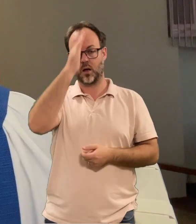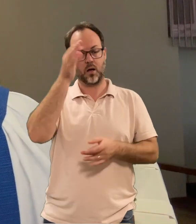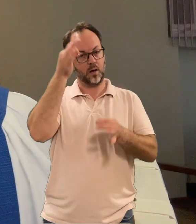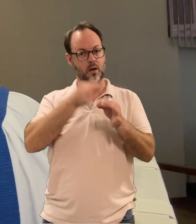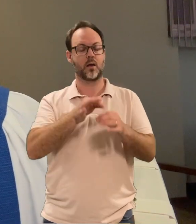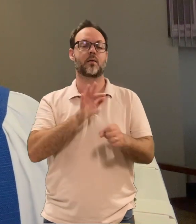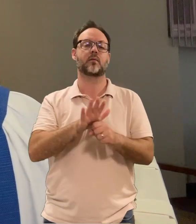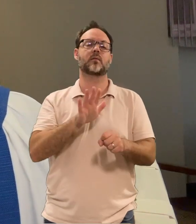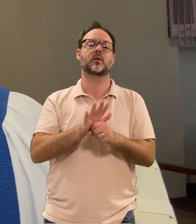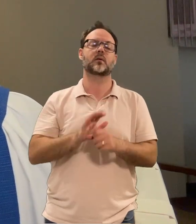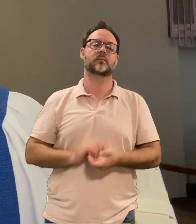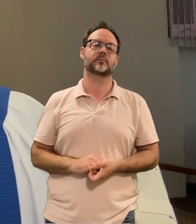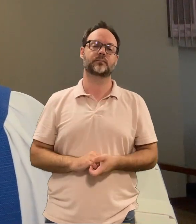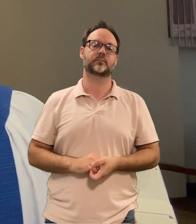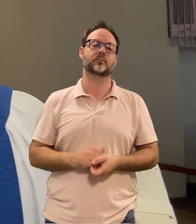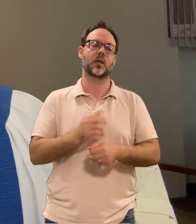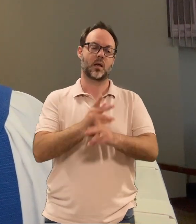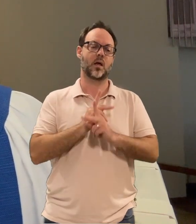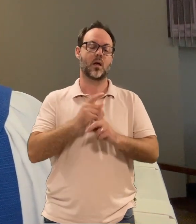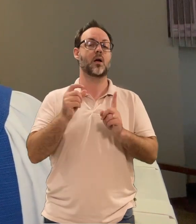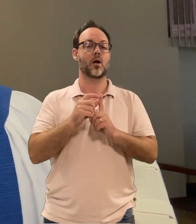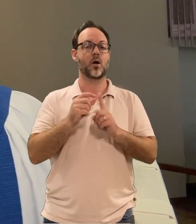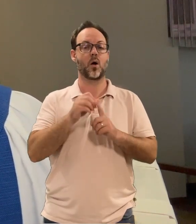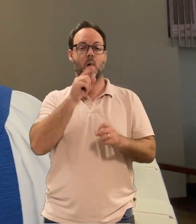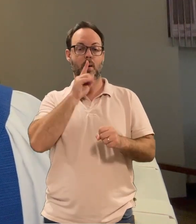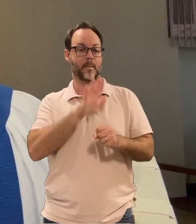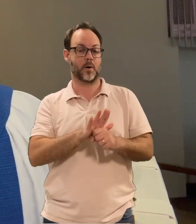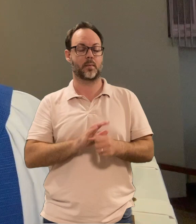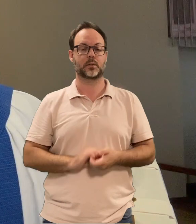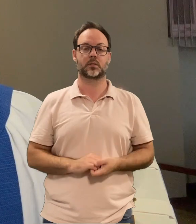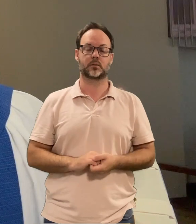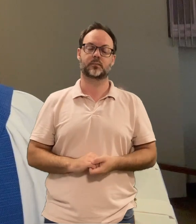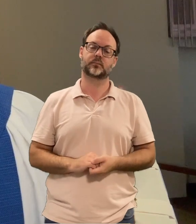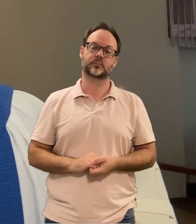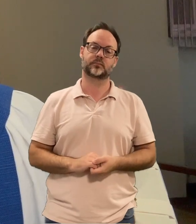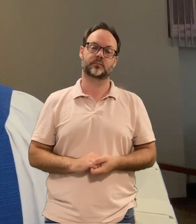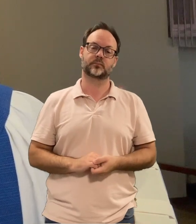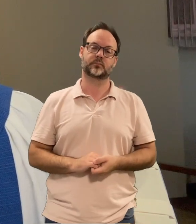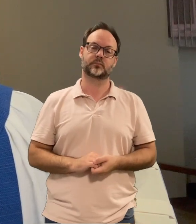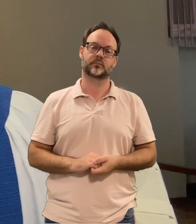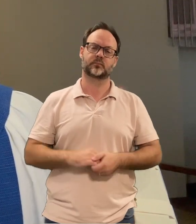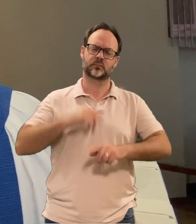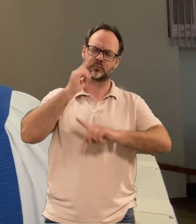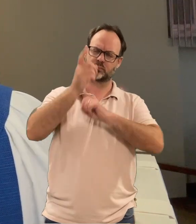you. God is faithful. He will keep his word and